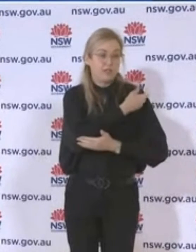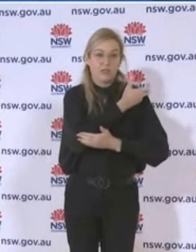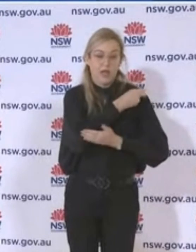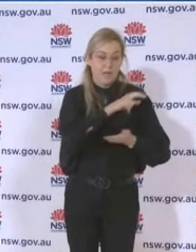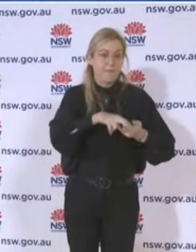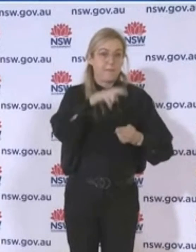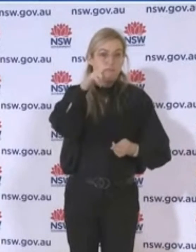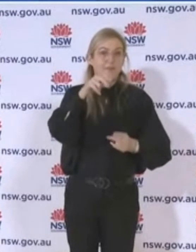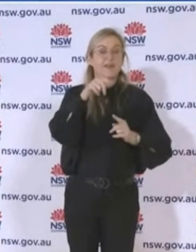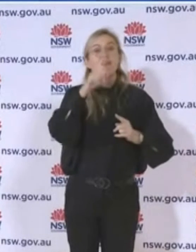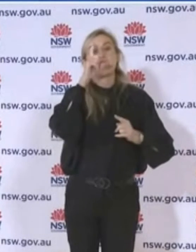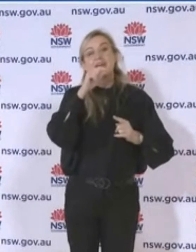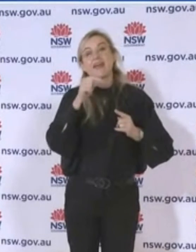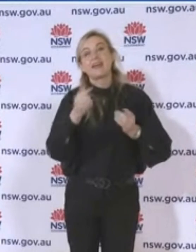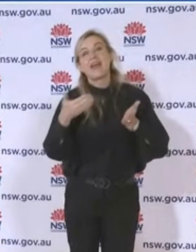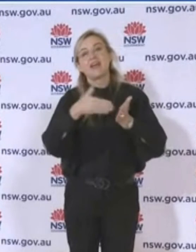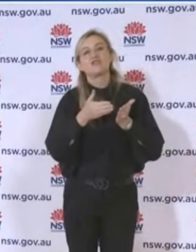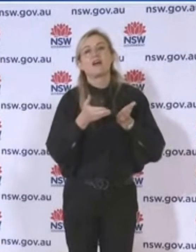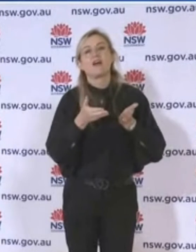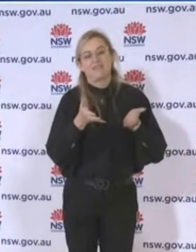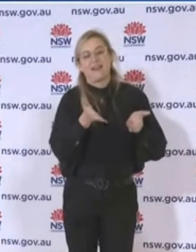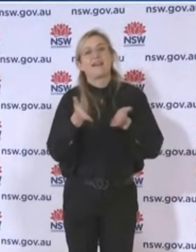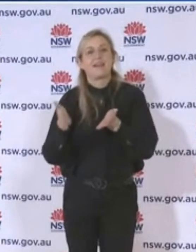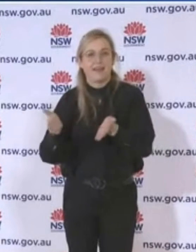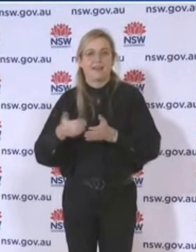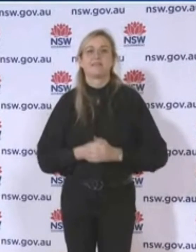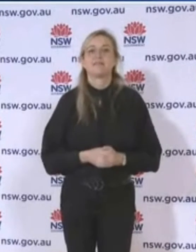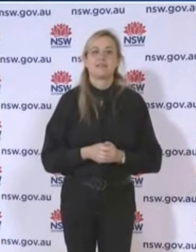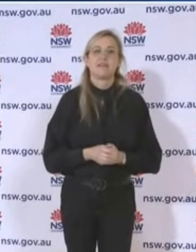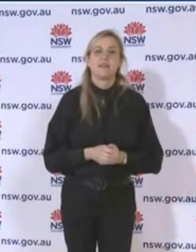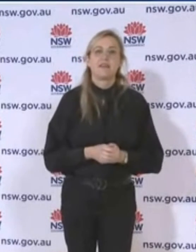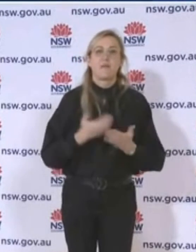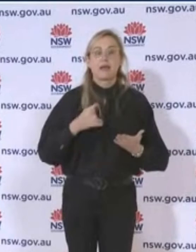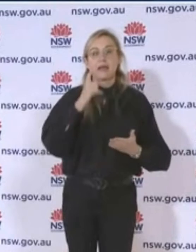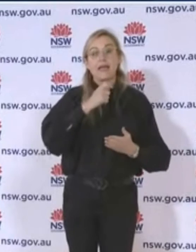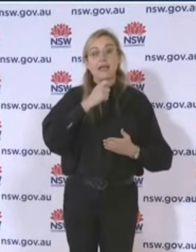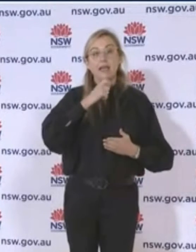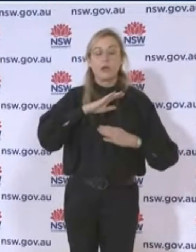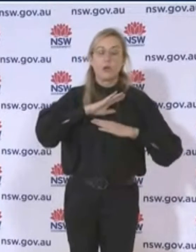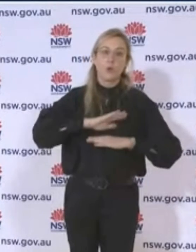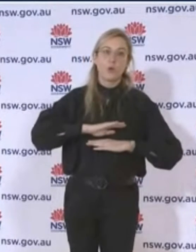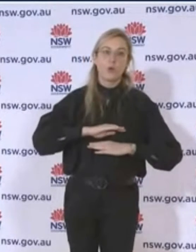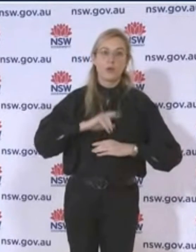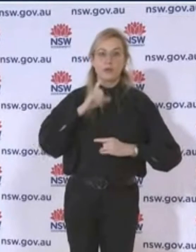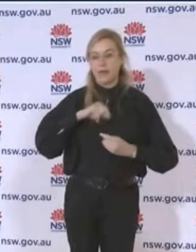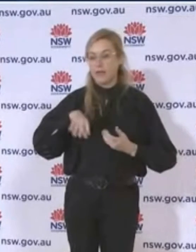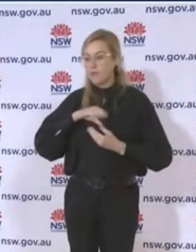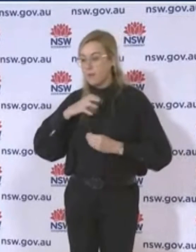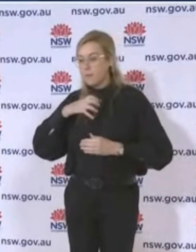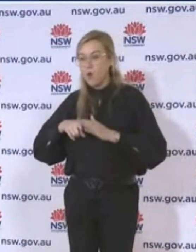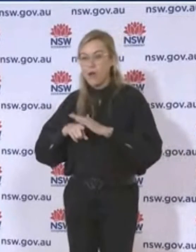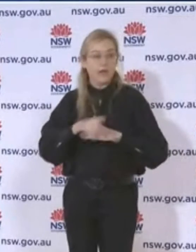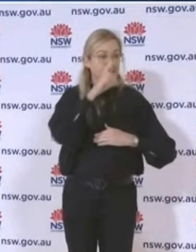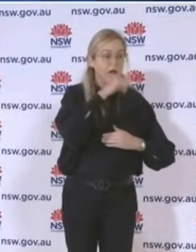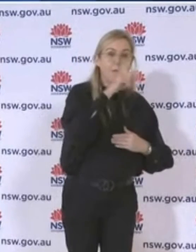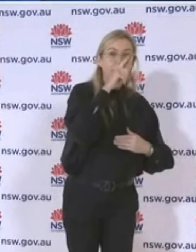show that once you increase rates of vaccination, that means we can take the pressure off families, take the pressure off young people. And we all remember when